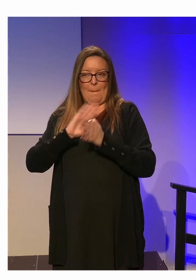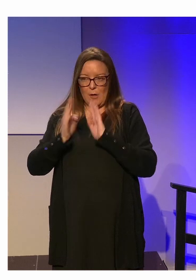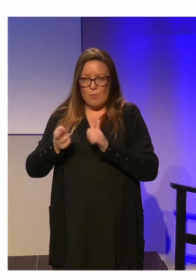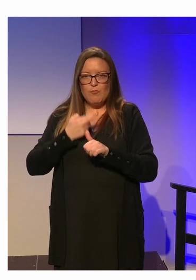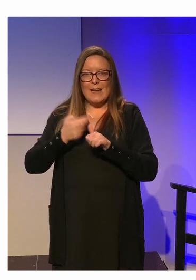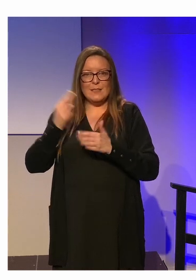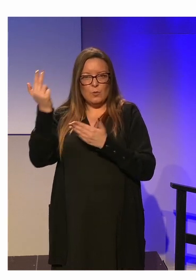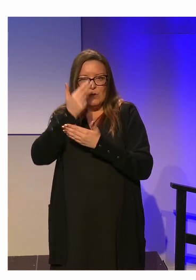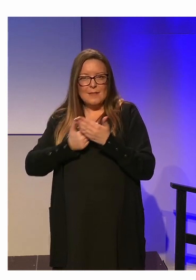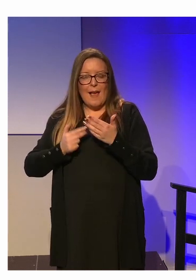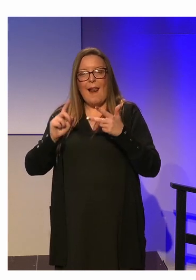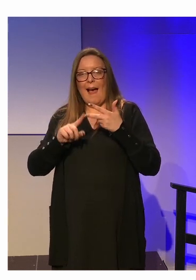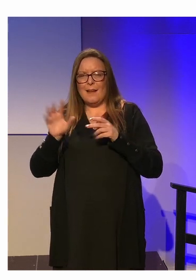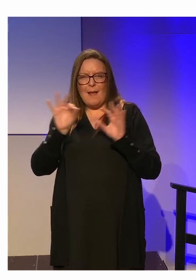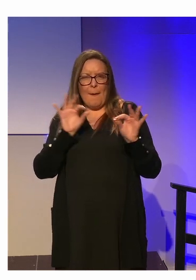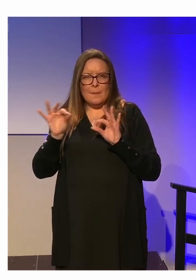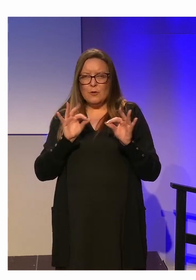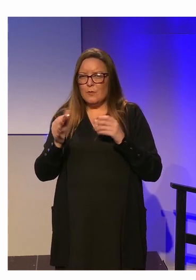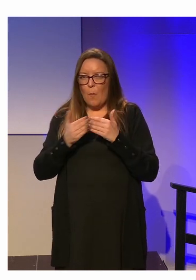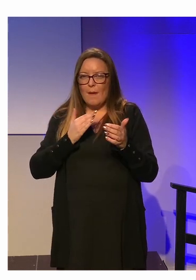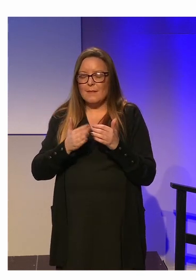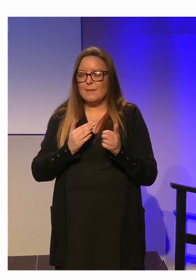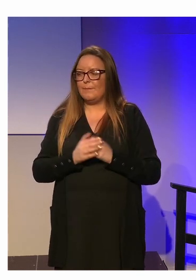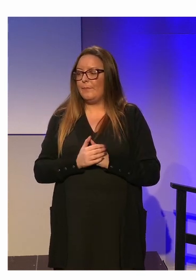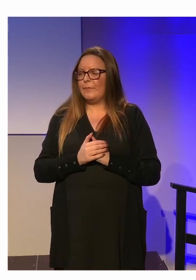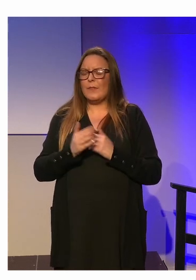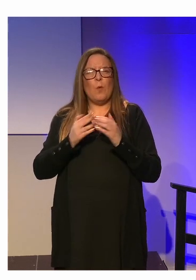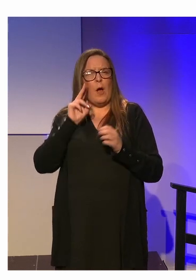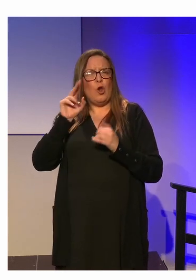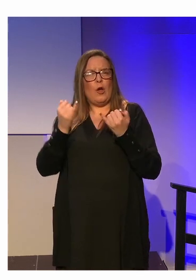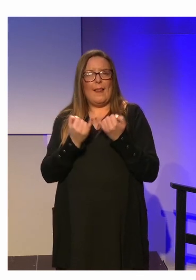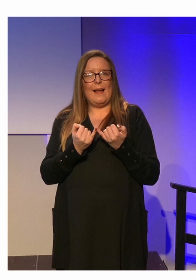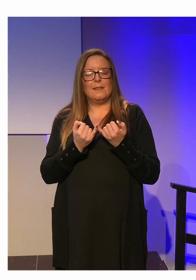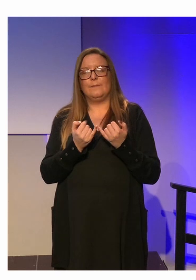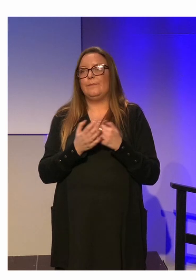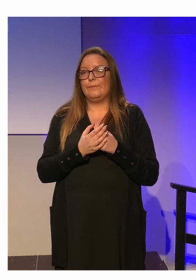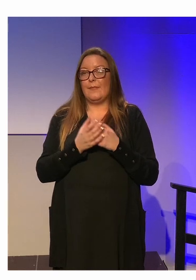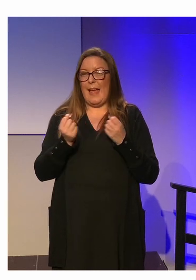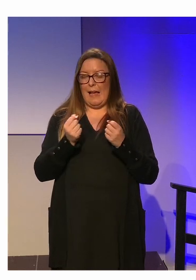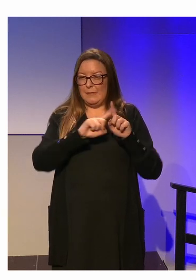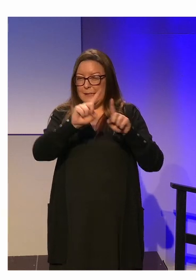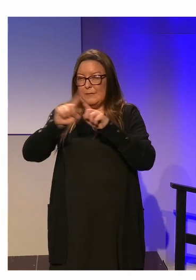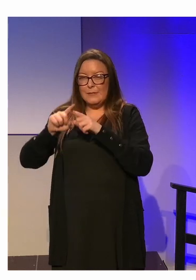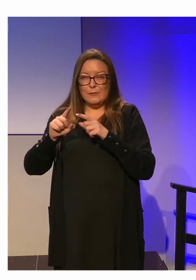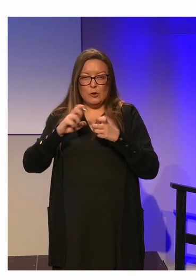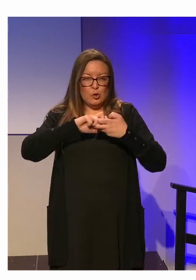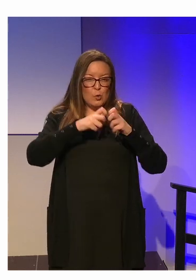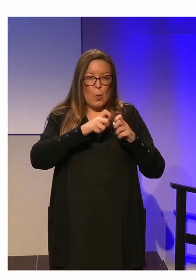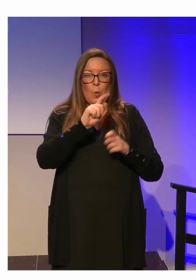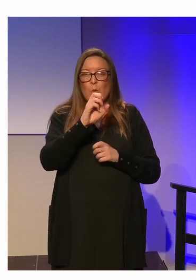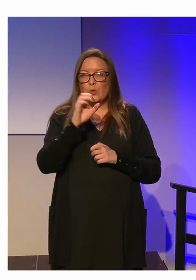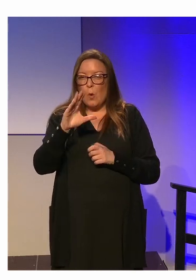options. So in a classroom, what might this look like? Well, there's a bunch of stuff that you're using in that classroom.